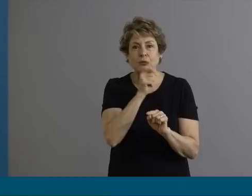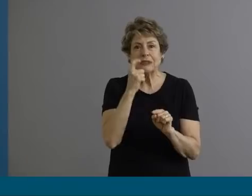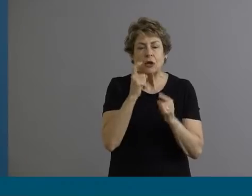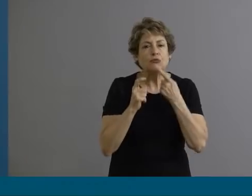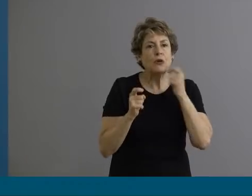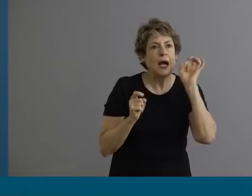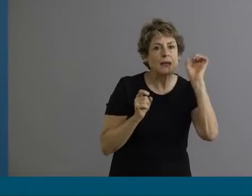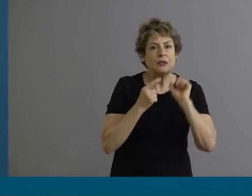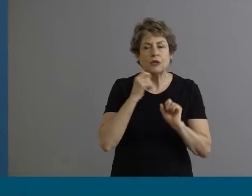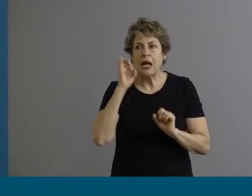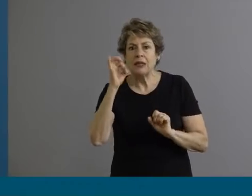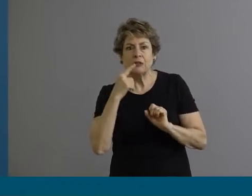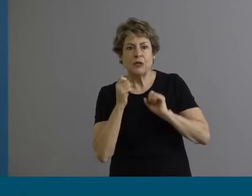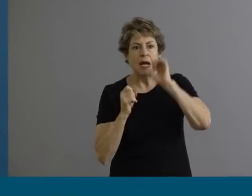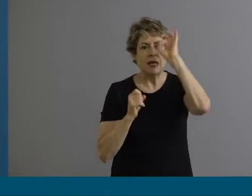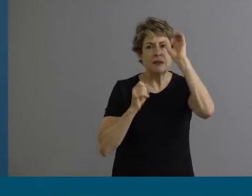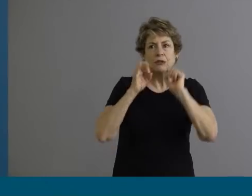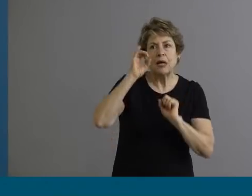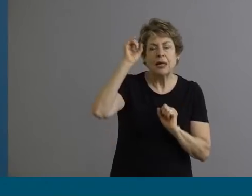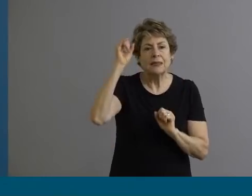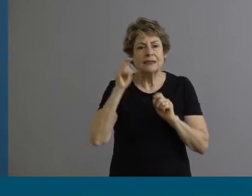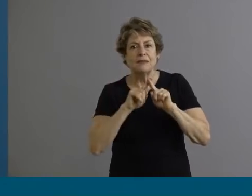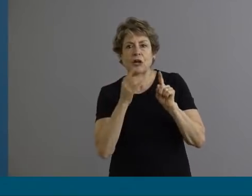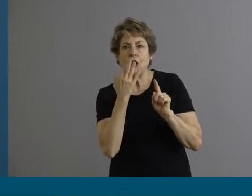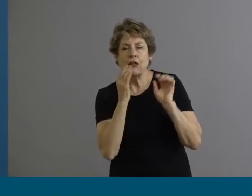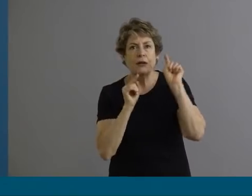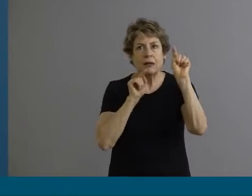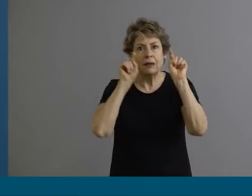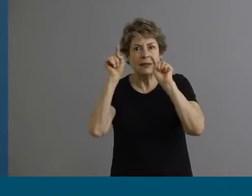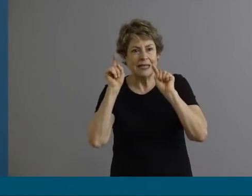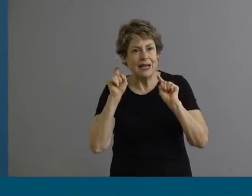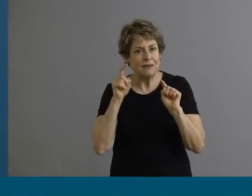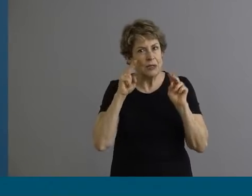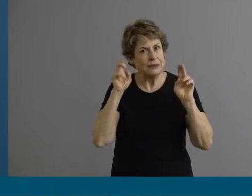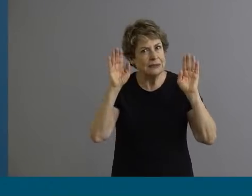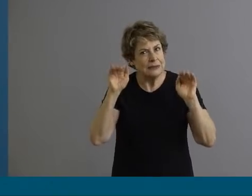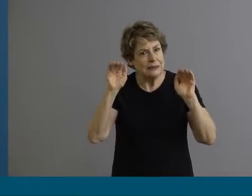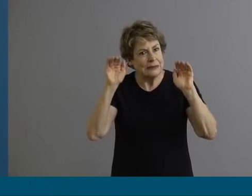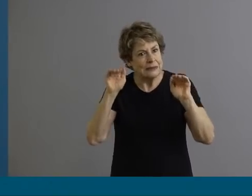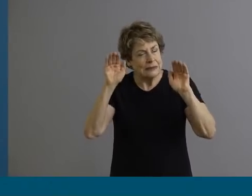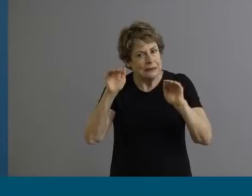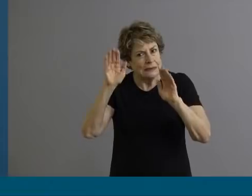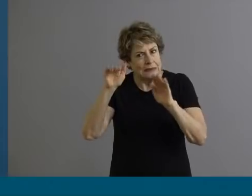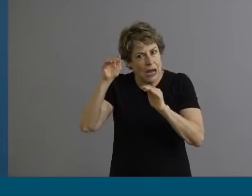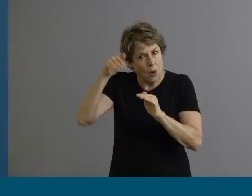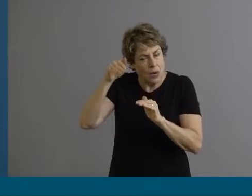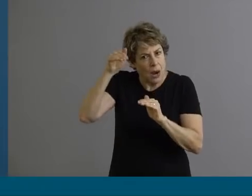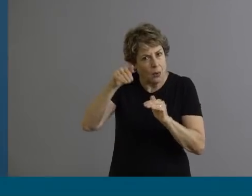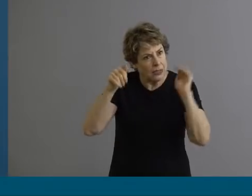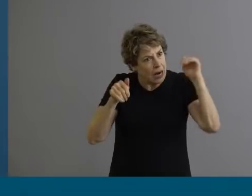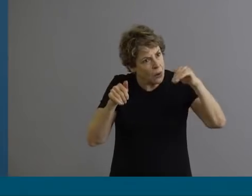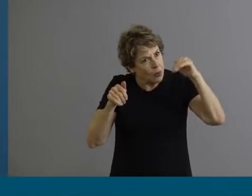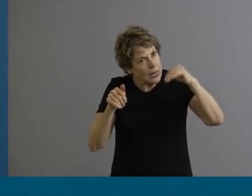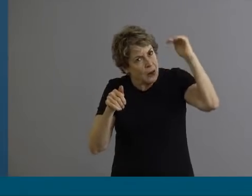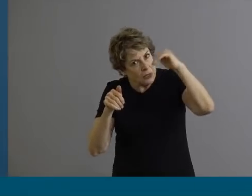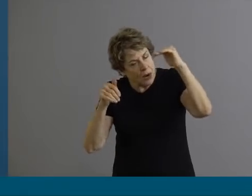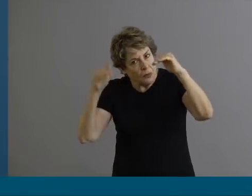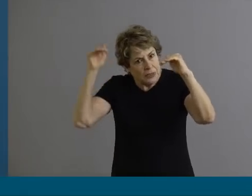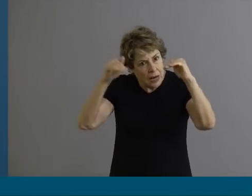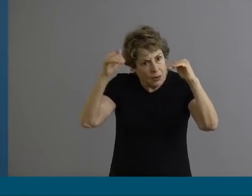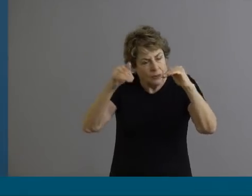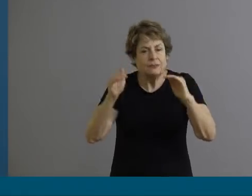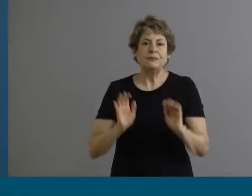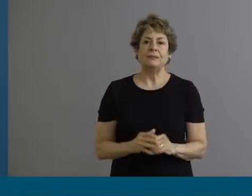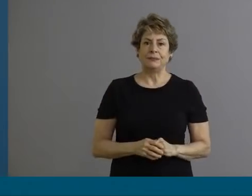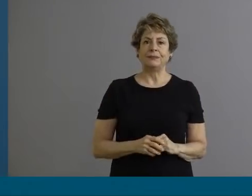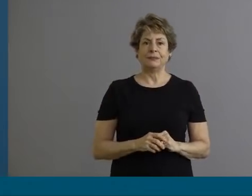If there was a takeaway on this graph or chart, in addition that we have made some progress in